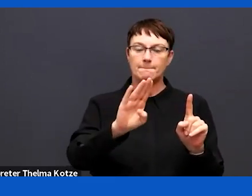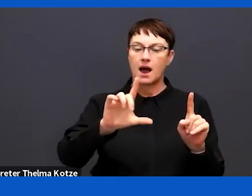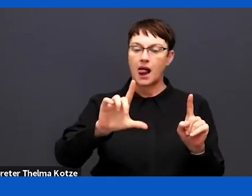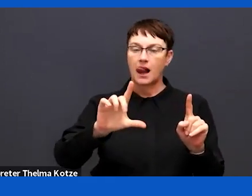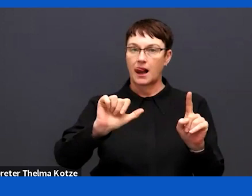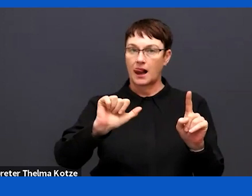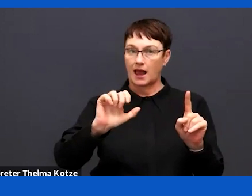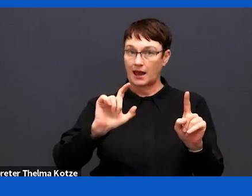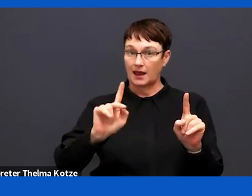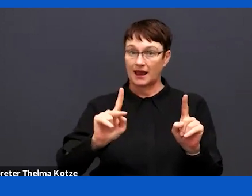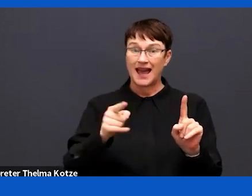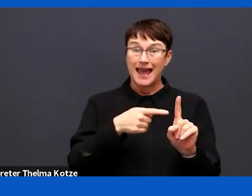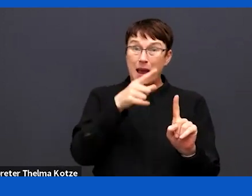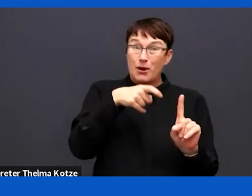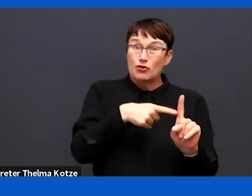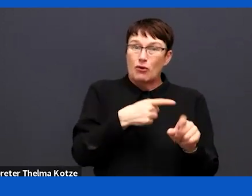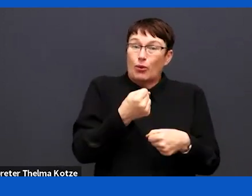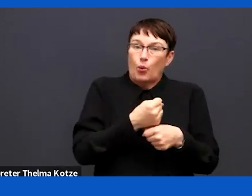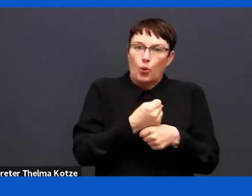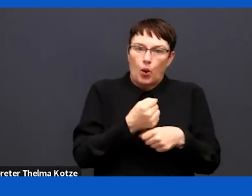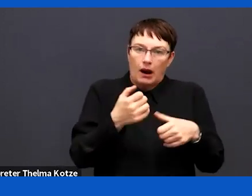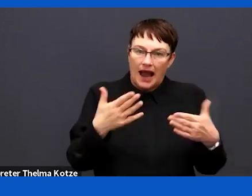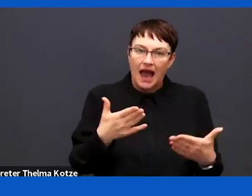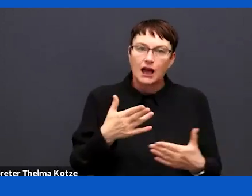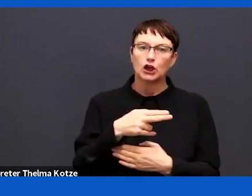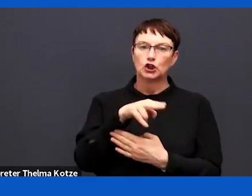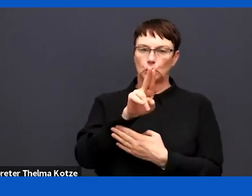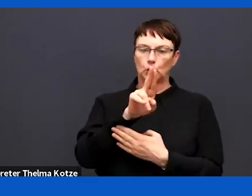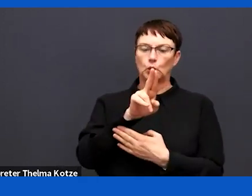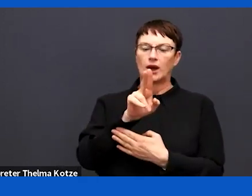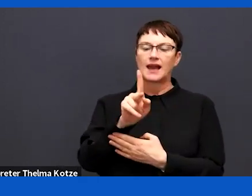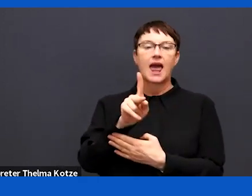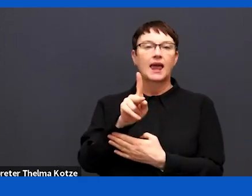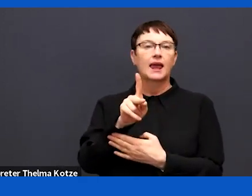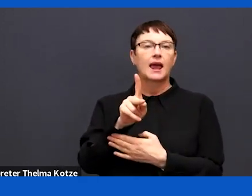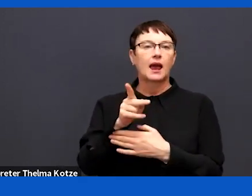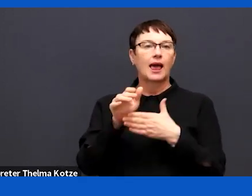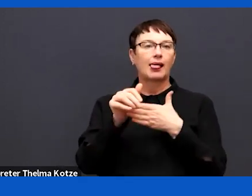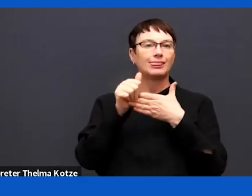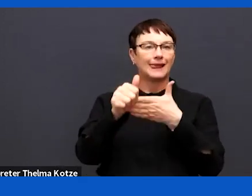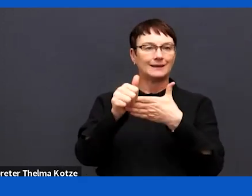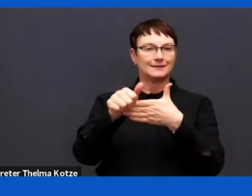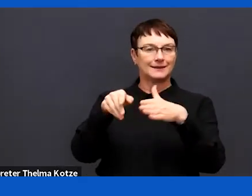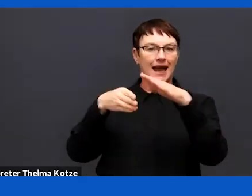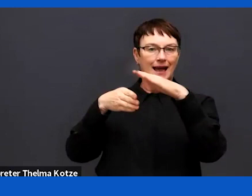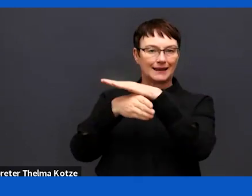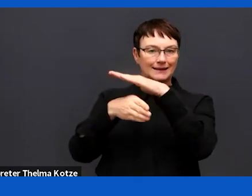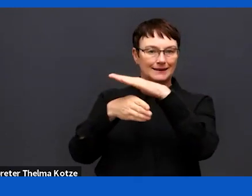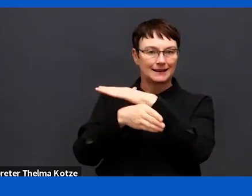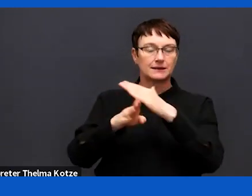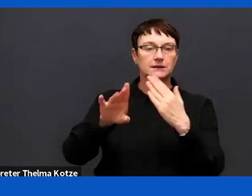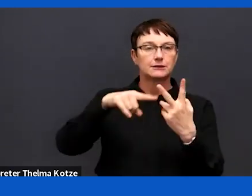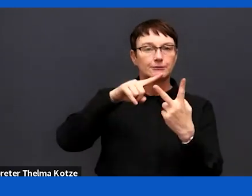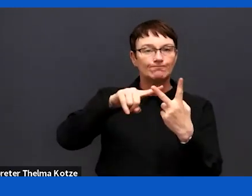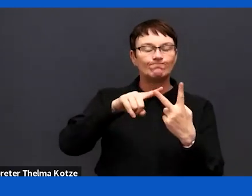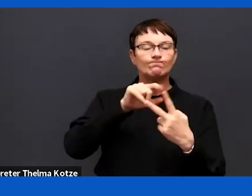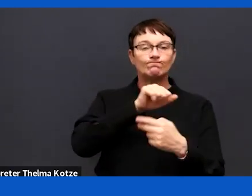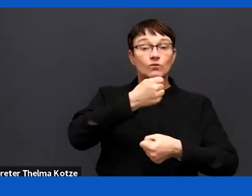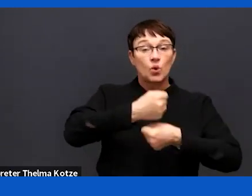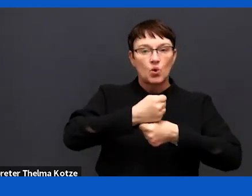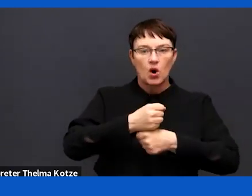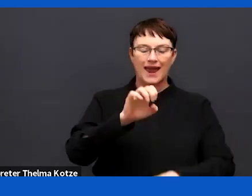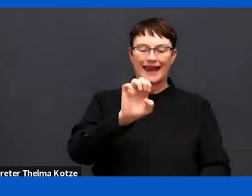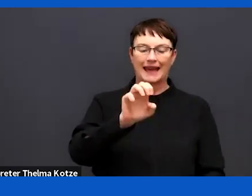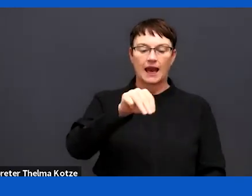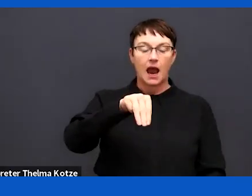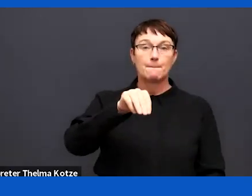and EMEA of the Crawford Technologies, also one of our sponsors today. So what's your take? You're doing document remediation and